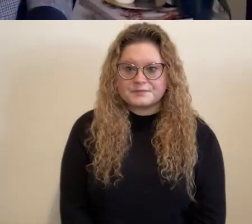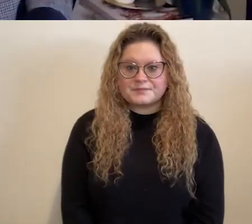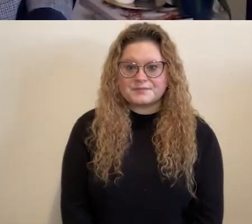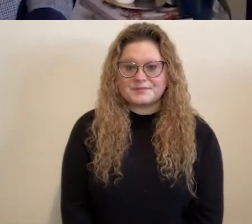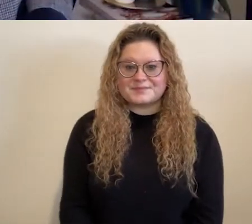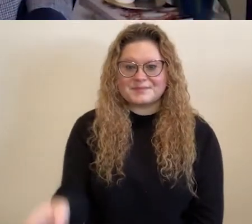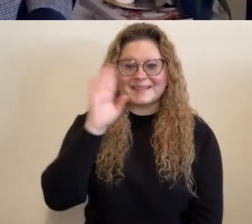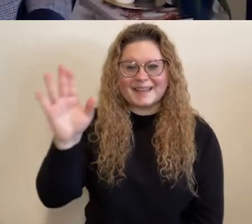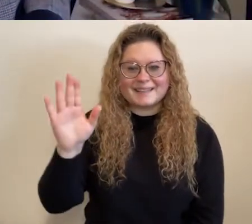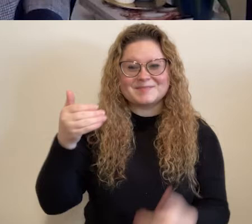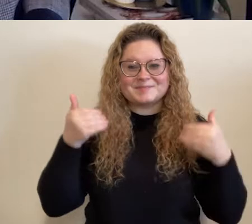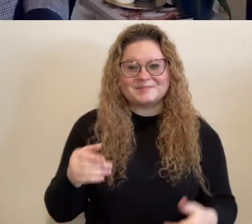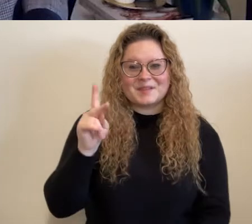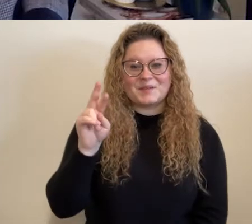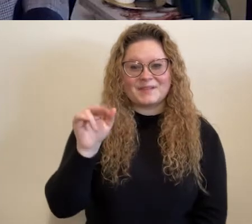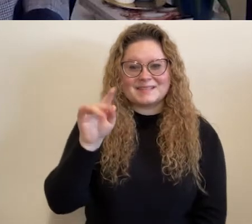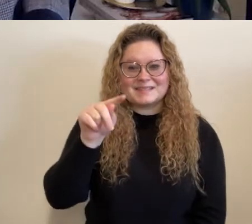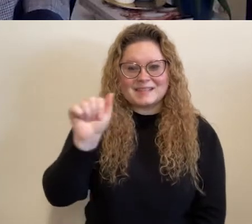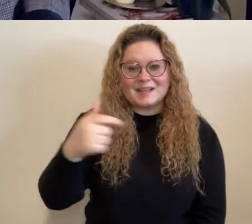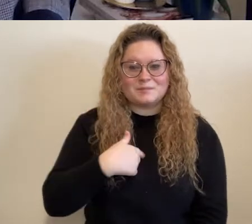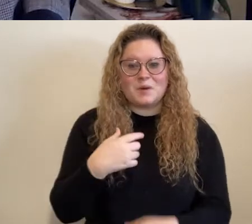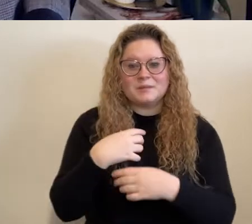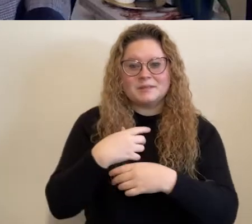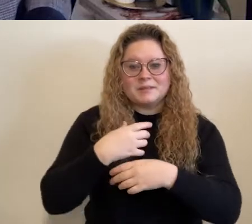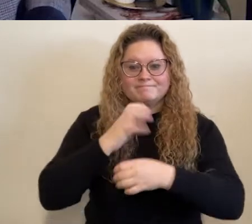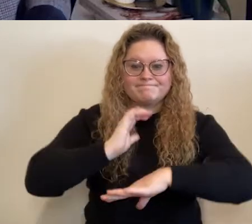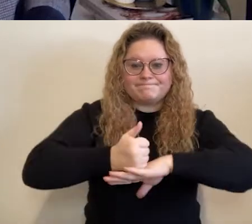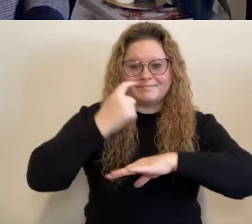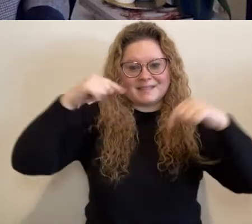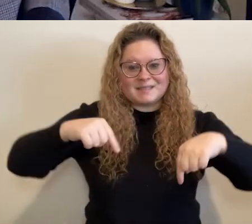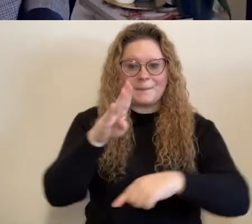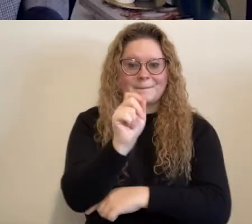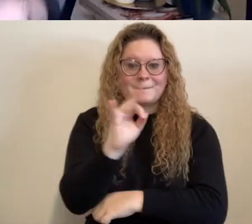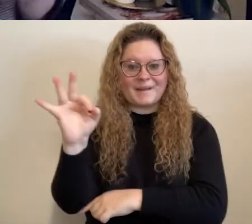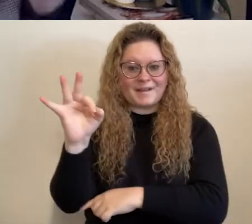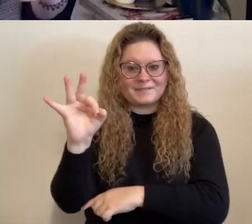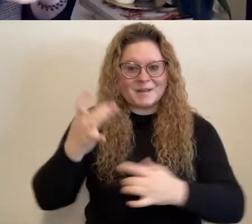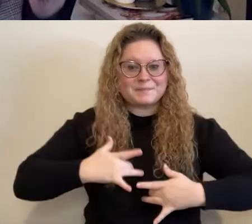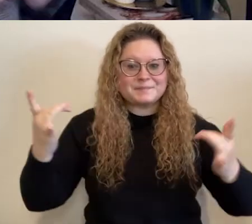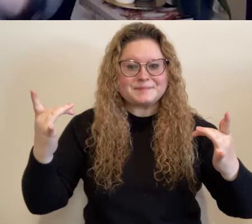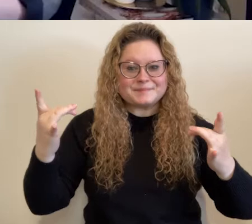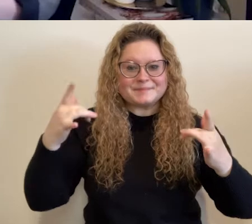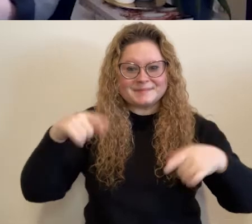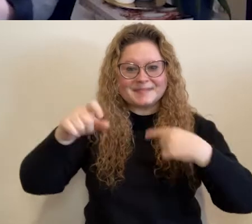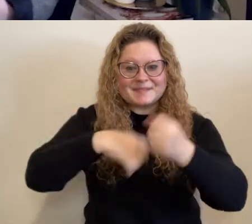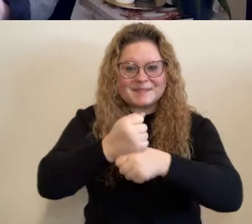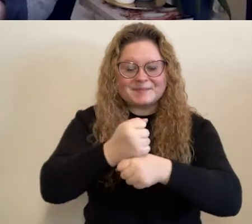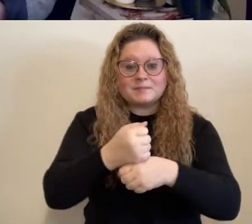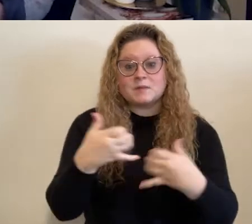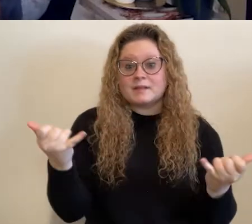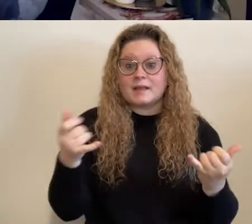Hi, my name is Krista. I am the producer of this year's Blue Nose Ability Arts and Film Festival. Today, we're going to be talking a bit